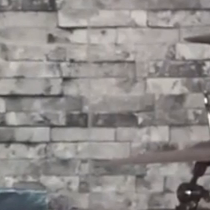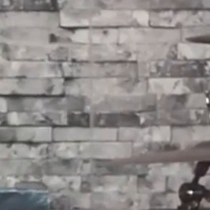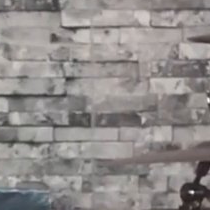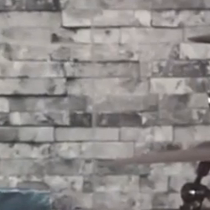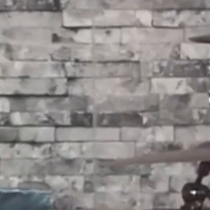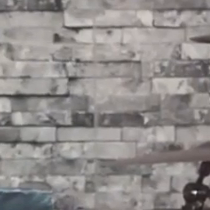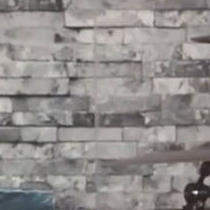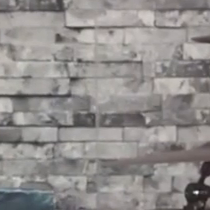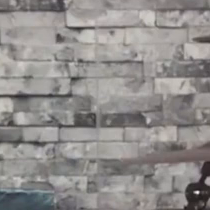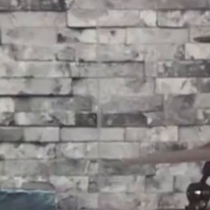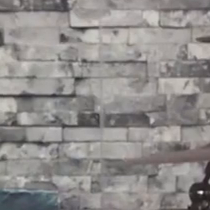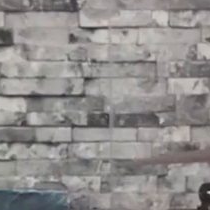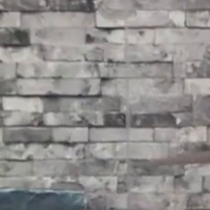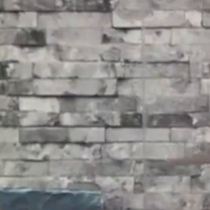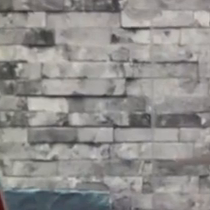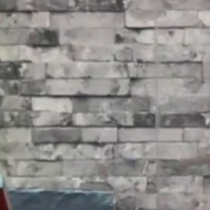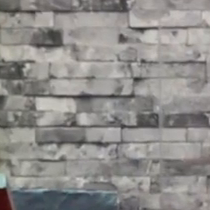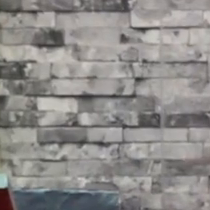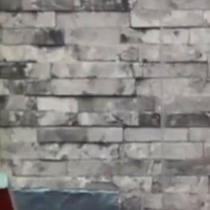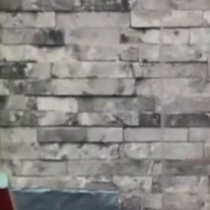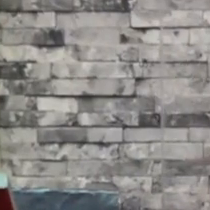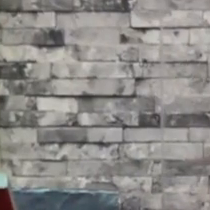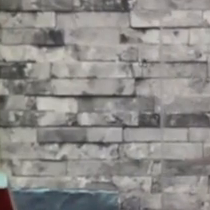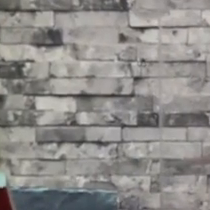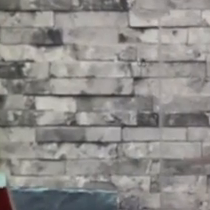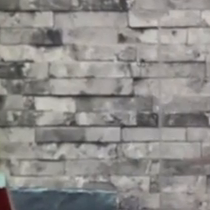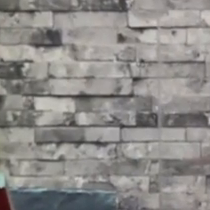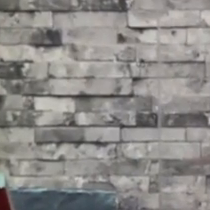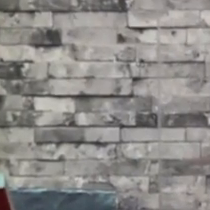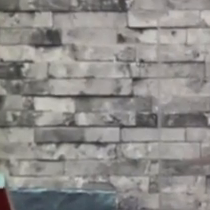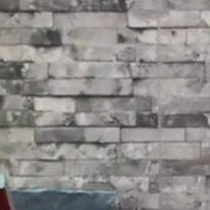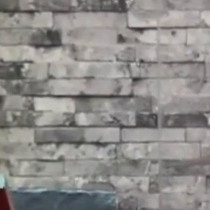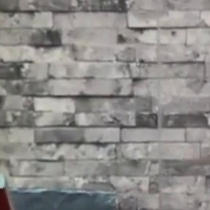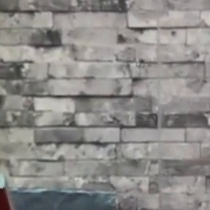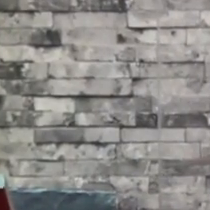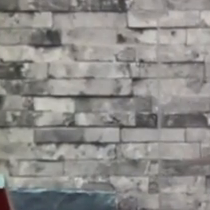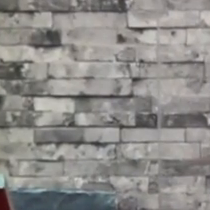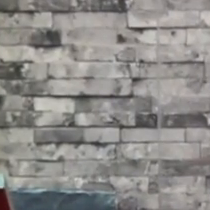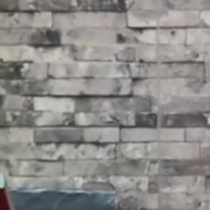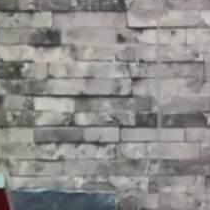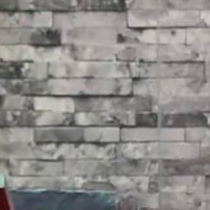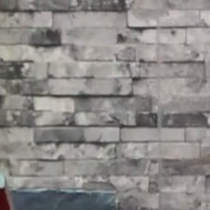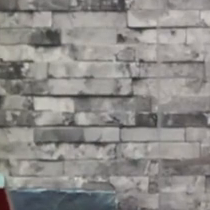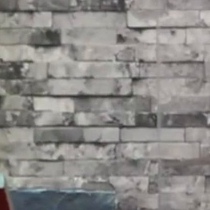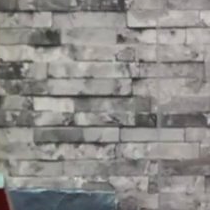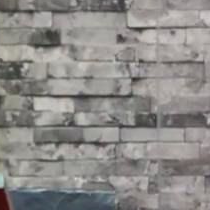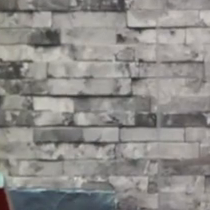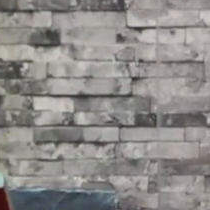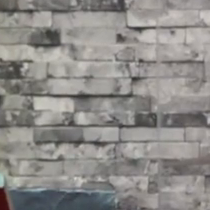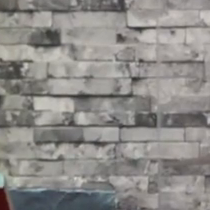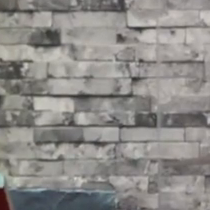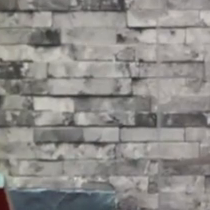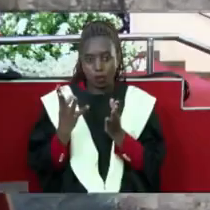die. Blessed be the name of King Jesus. Blessed be the name of King Jesus.